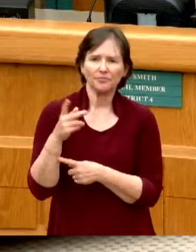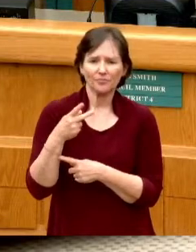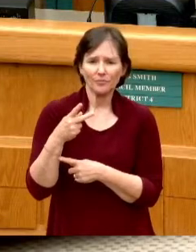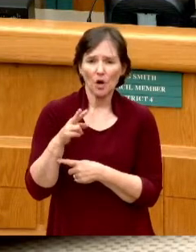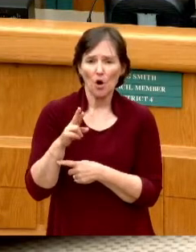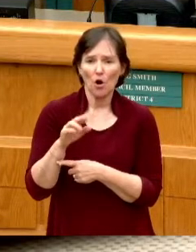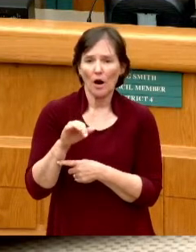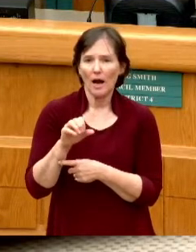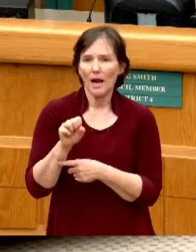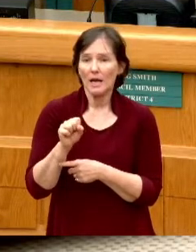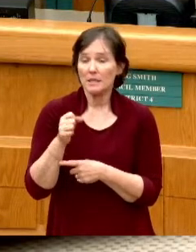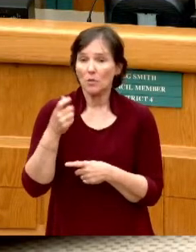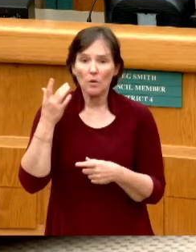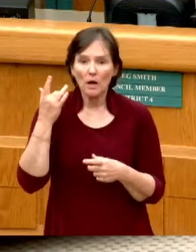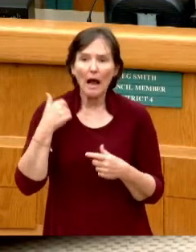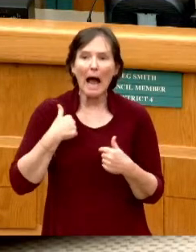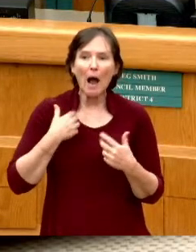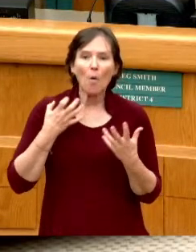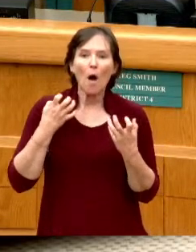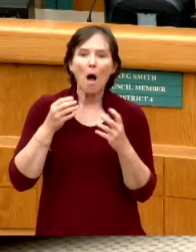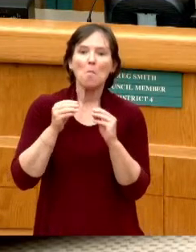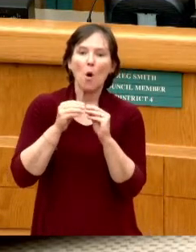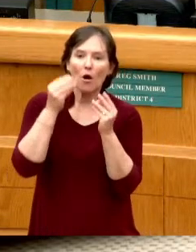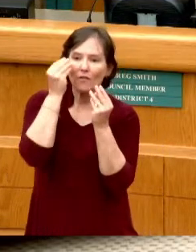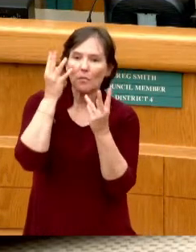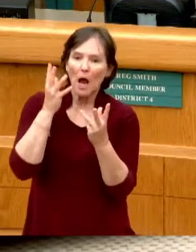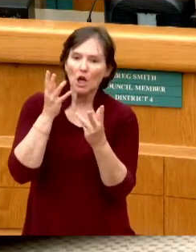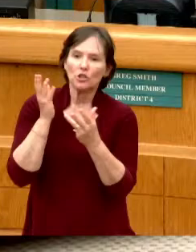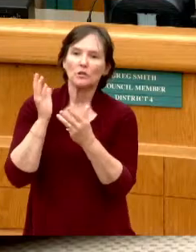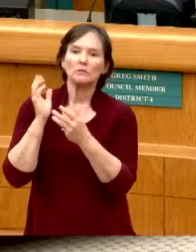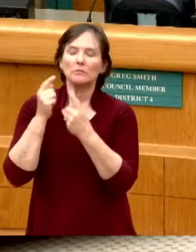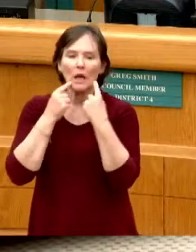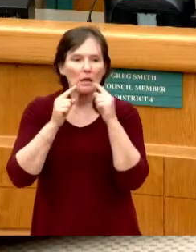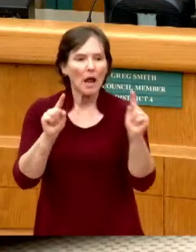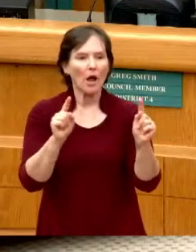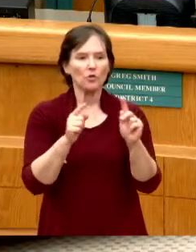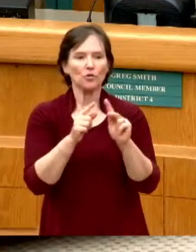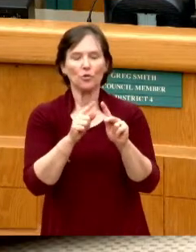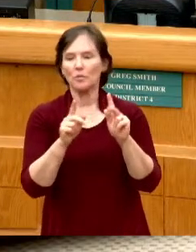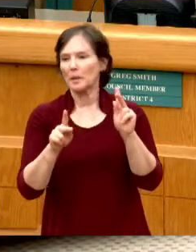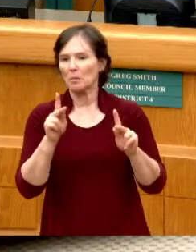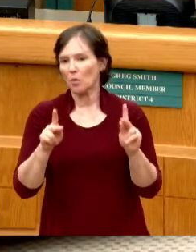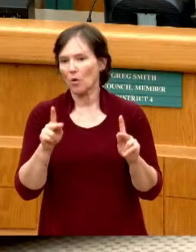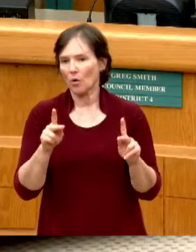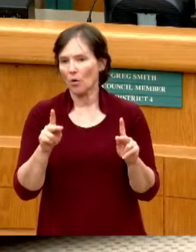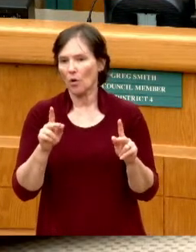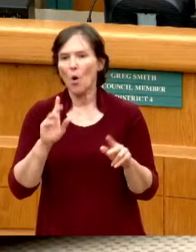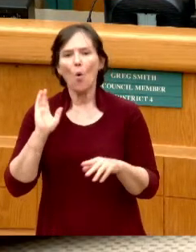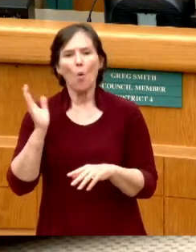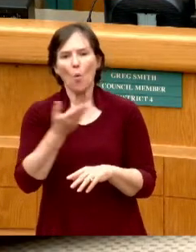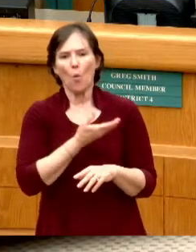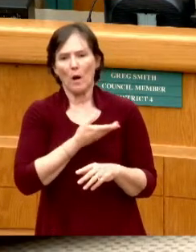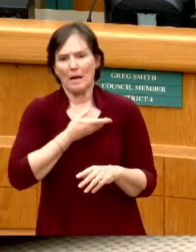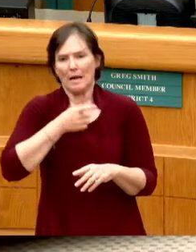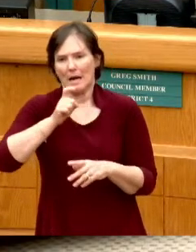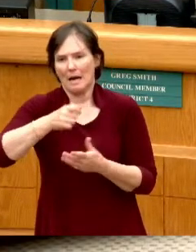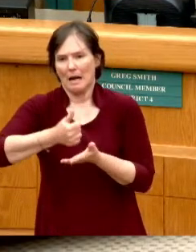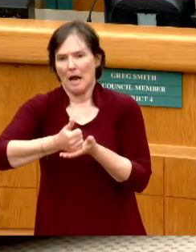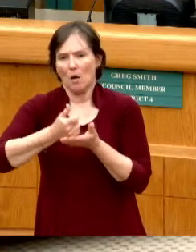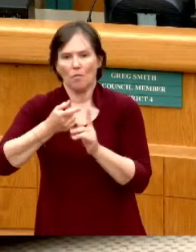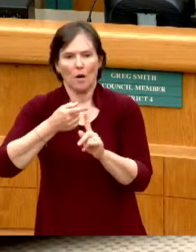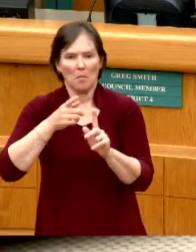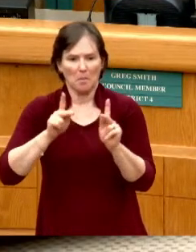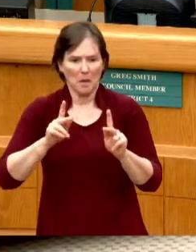information being brought to the citizenry on this, because we need their help, because we deserve here to be reimbursed for our good